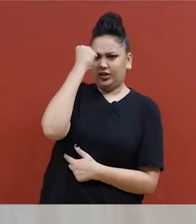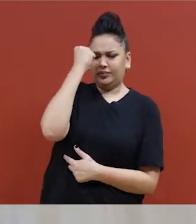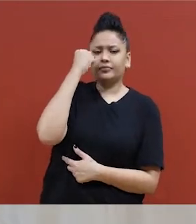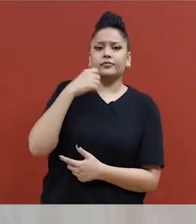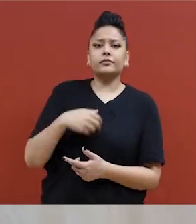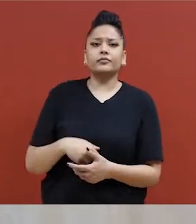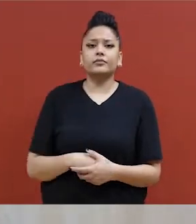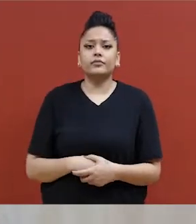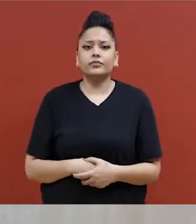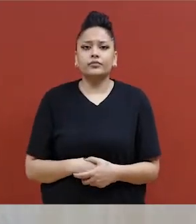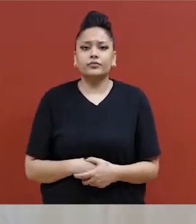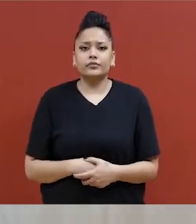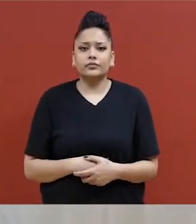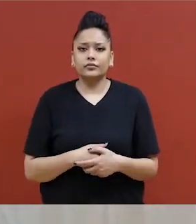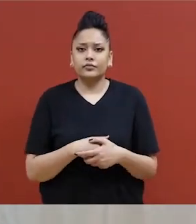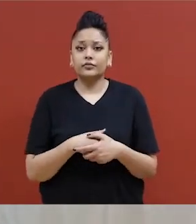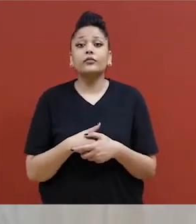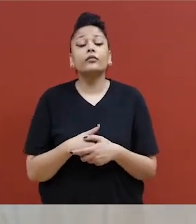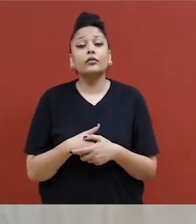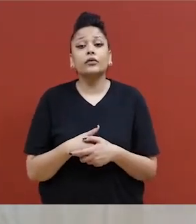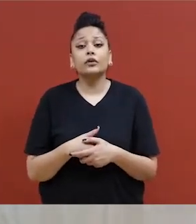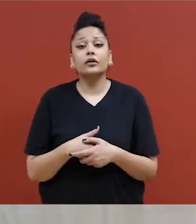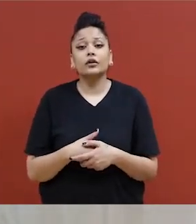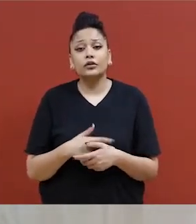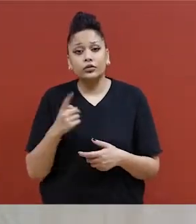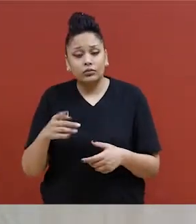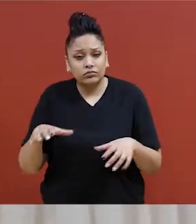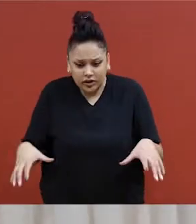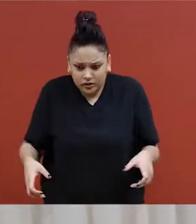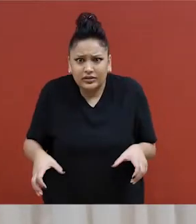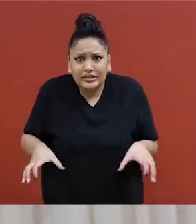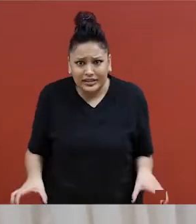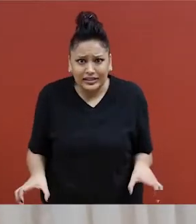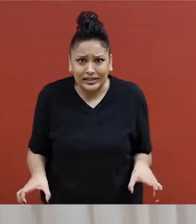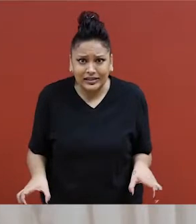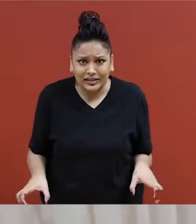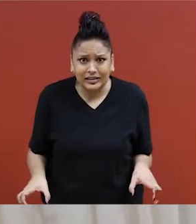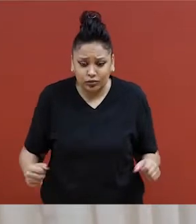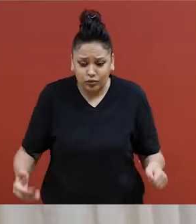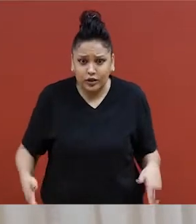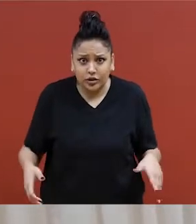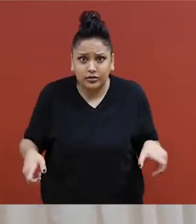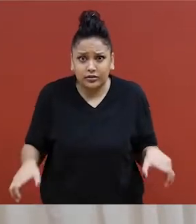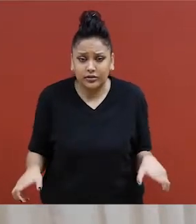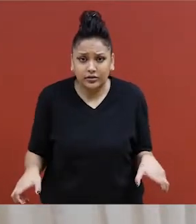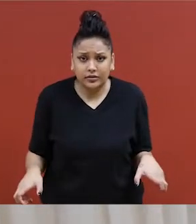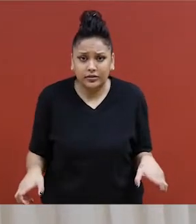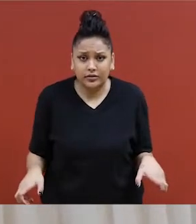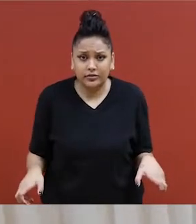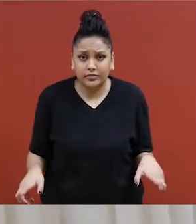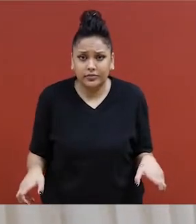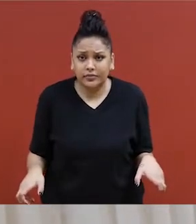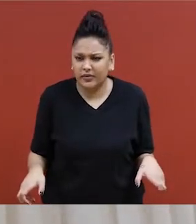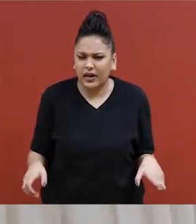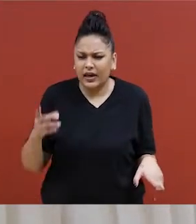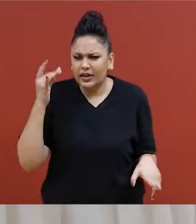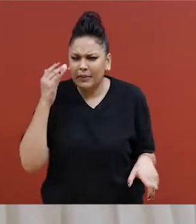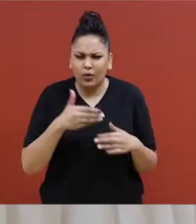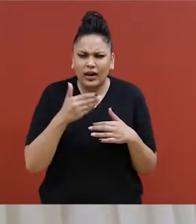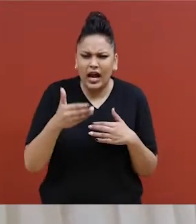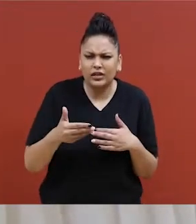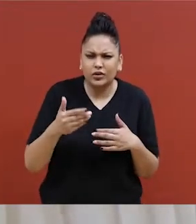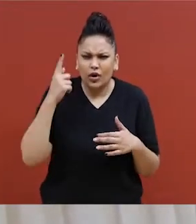our wrists, holding our wrists against the arms of the chair. And in that situation, just think, where is